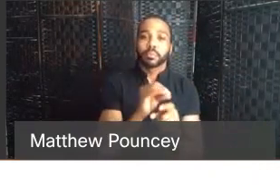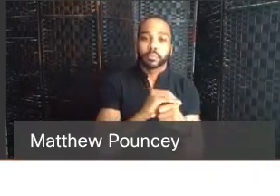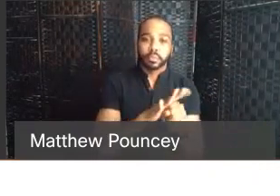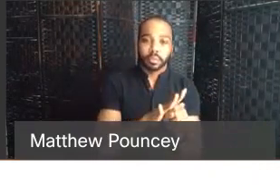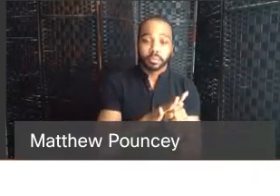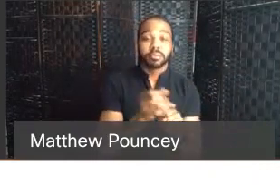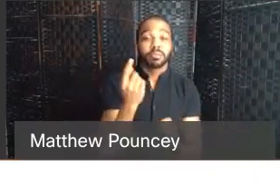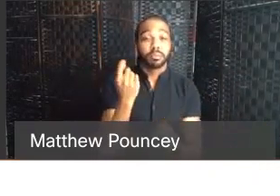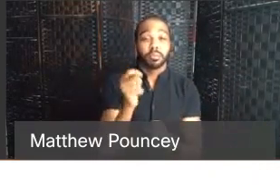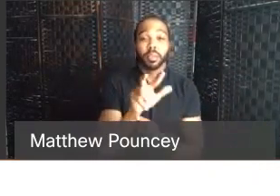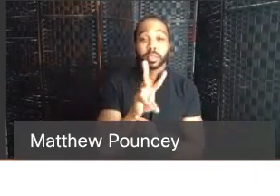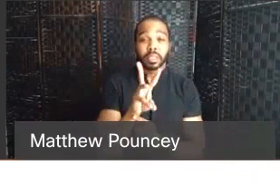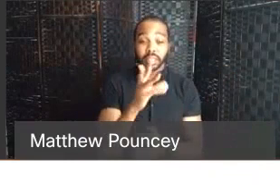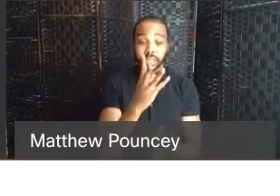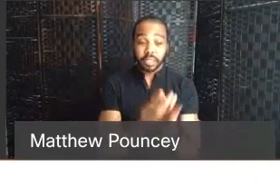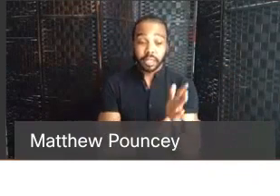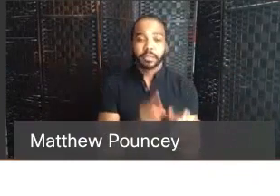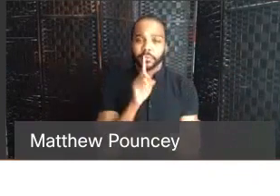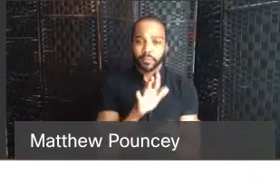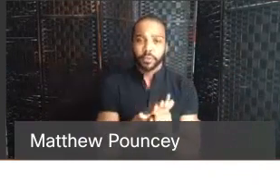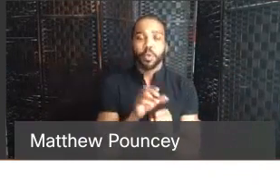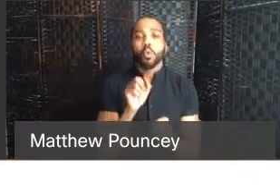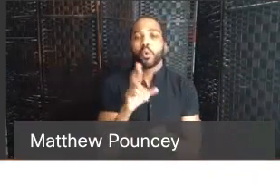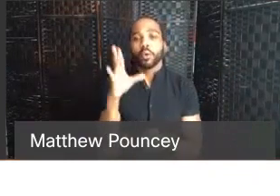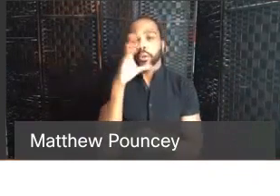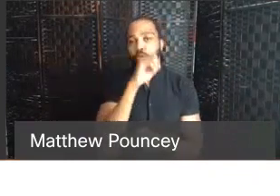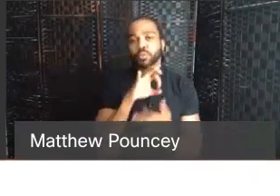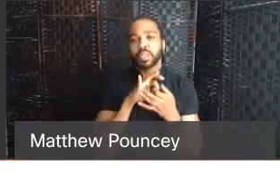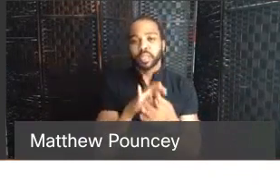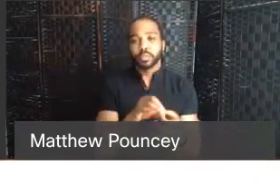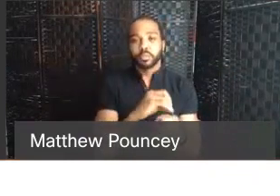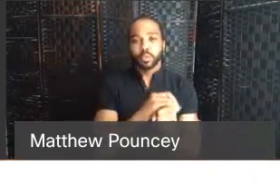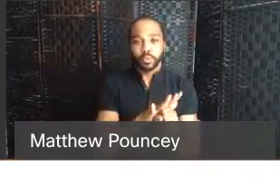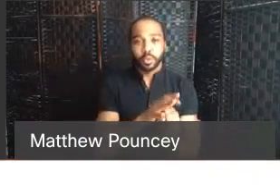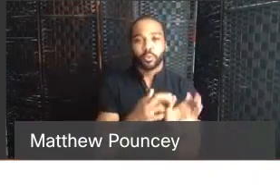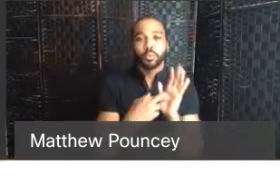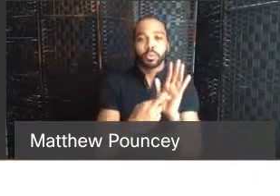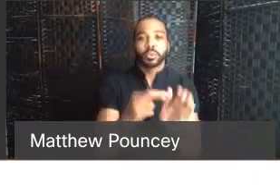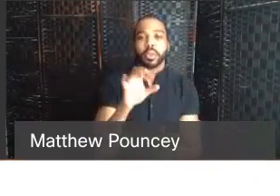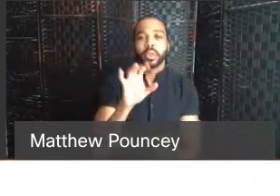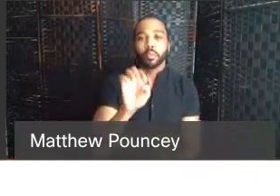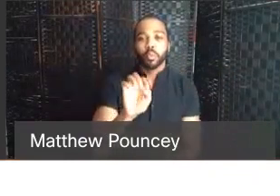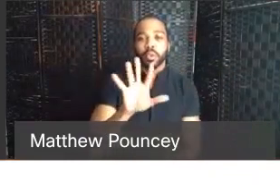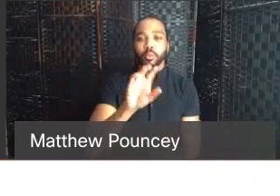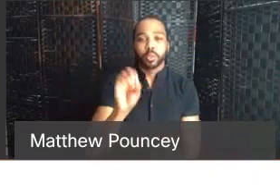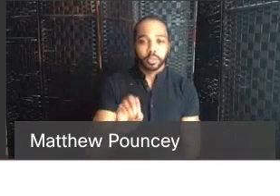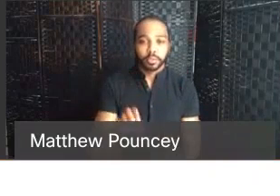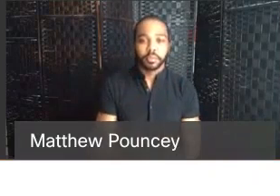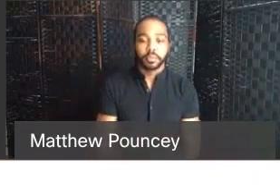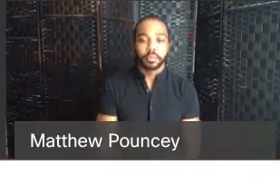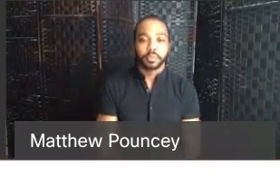36 of those have been confirmed or presumed COVID-related, representing 8.5%.